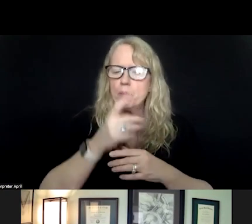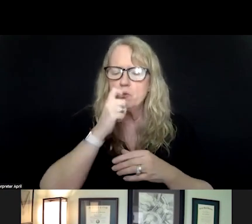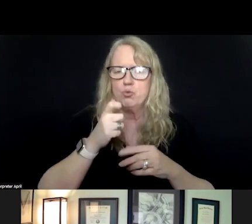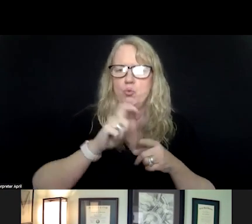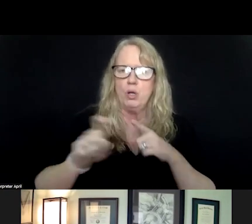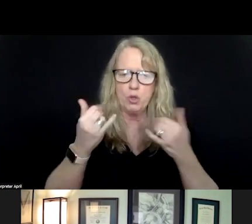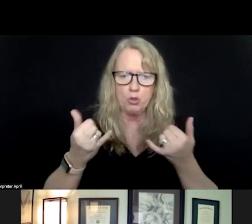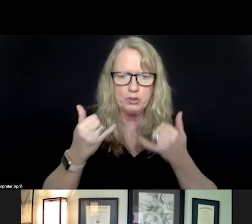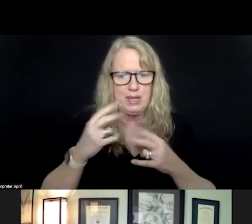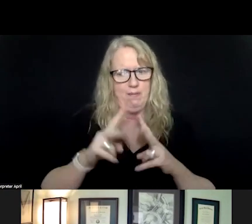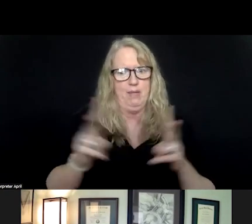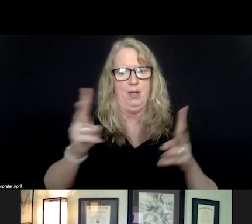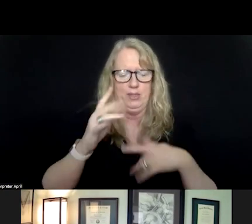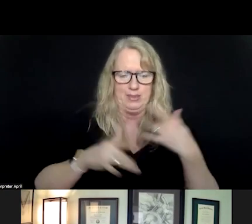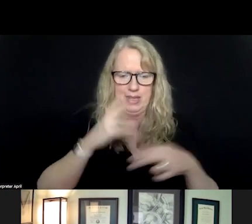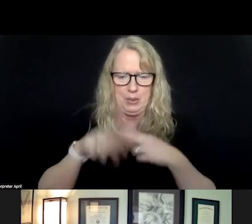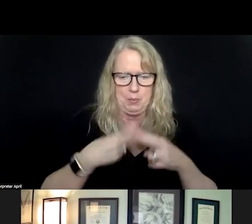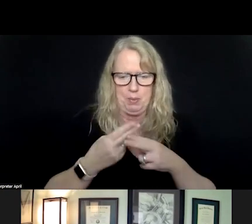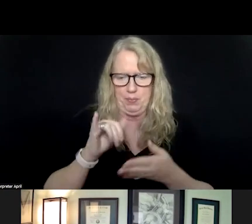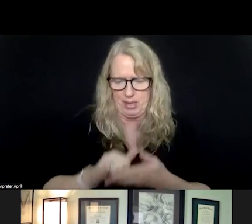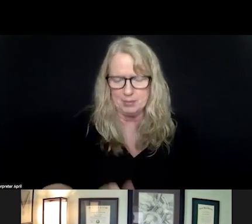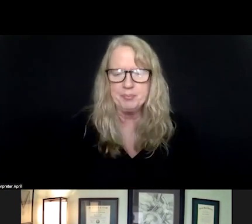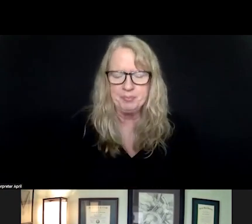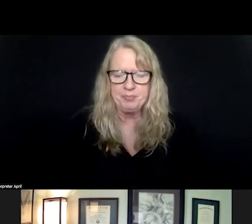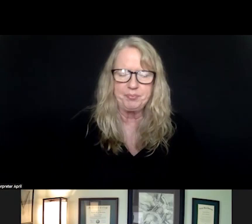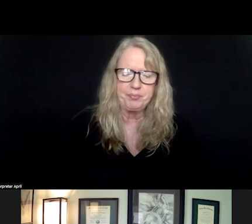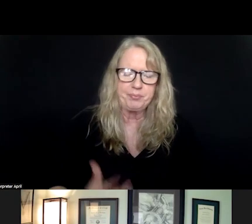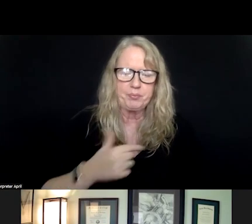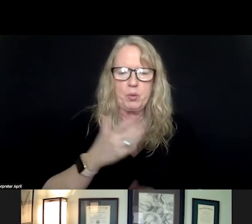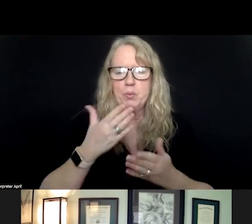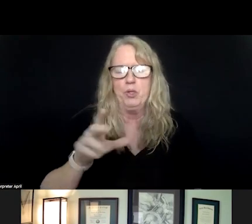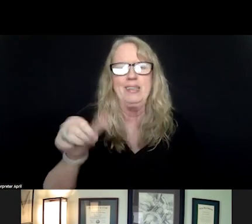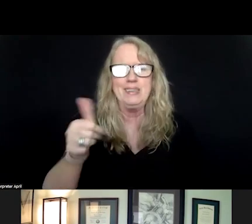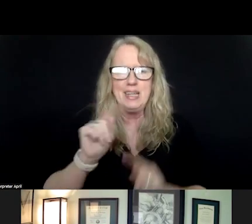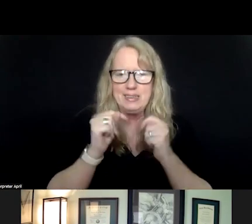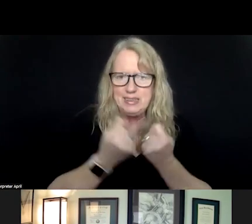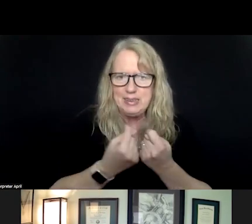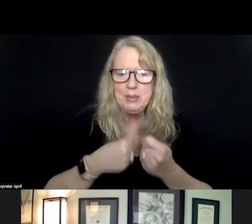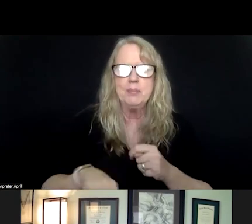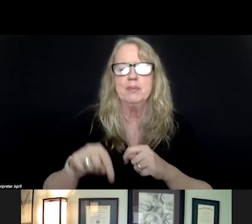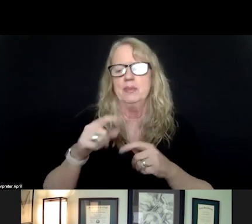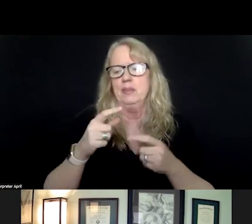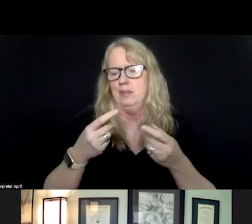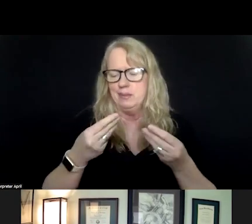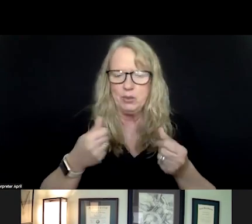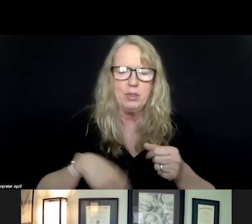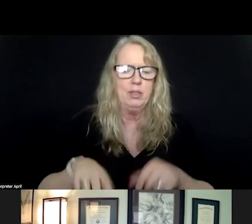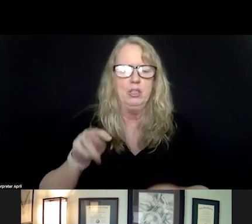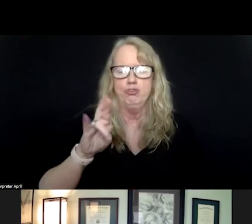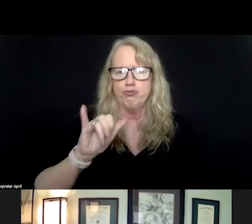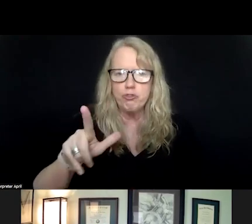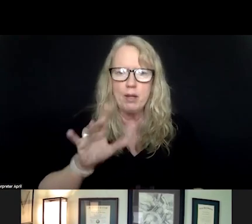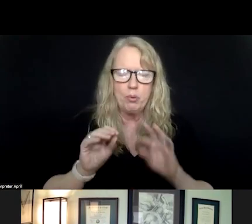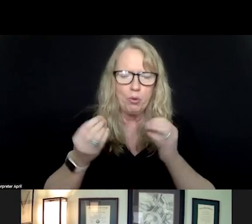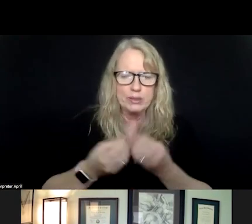today. So very excited about that, where we are bringing 10 teams, state, territory, tribal